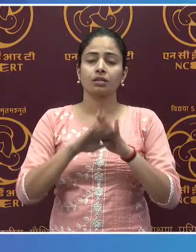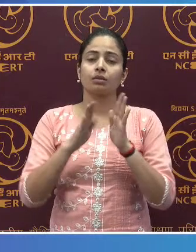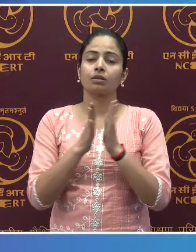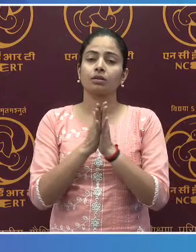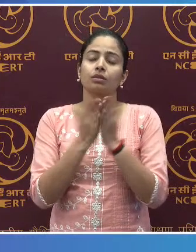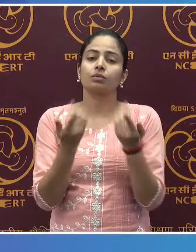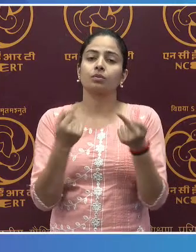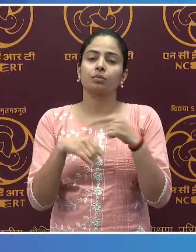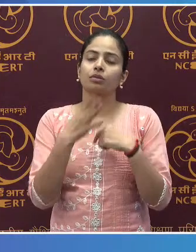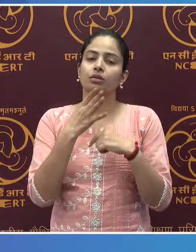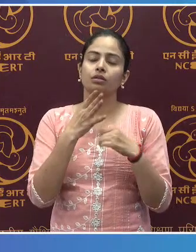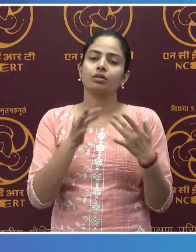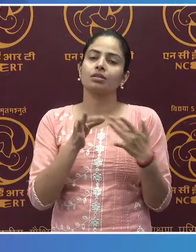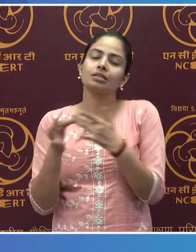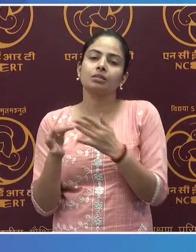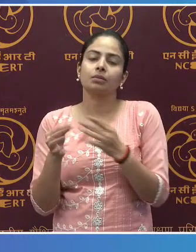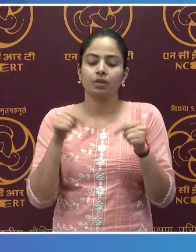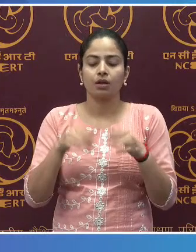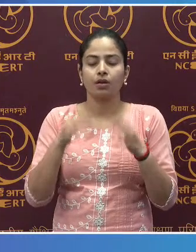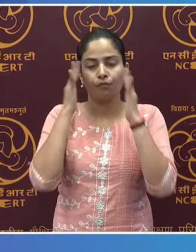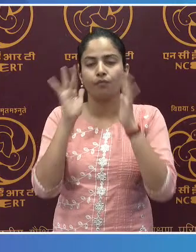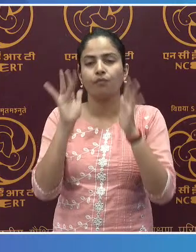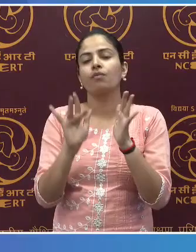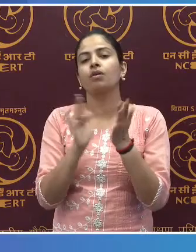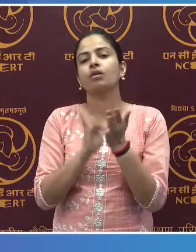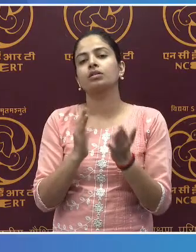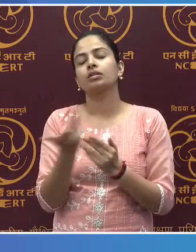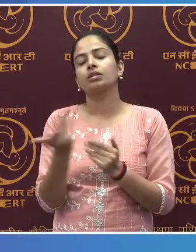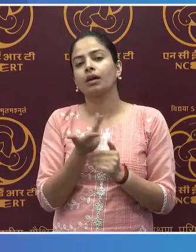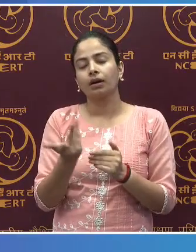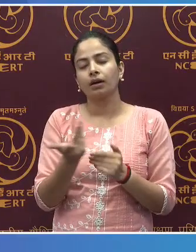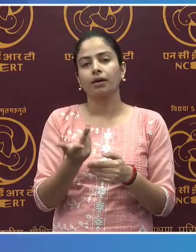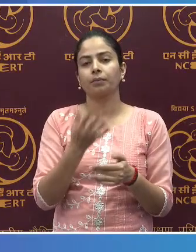unique, and this book completely focuses on the idea